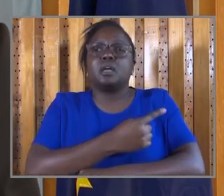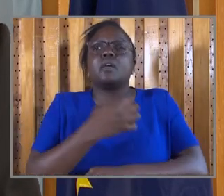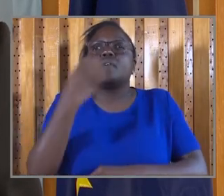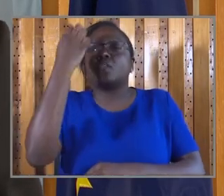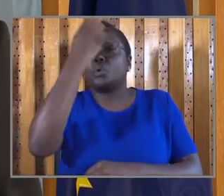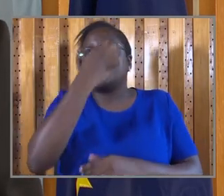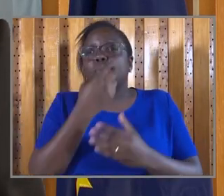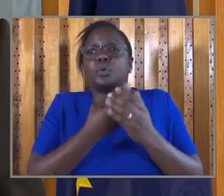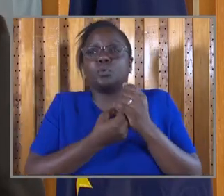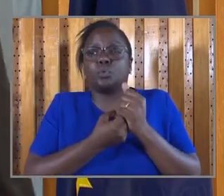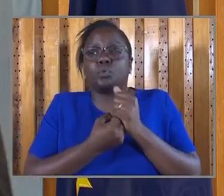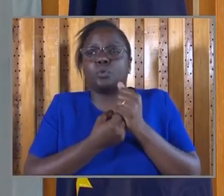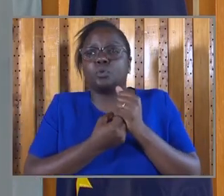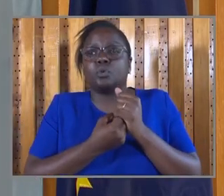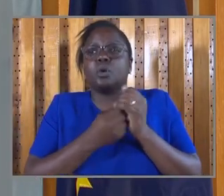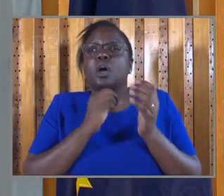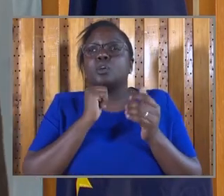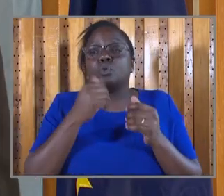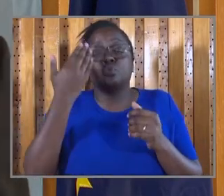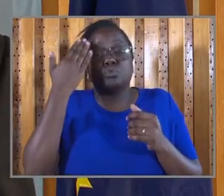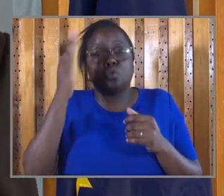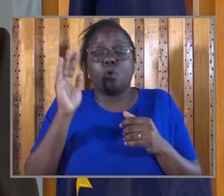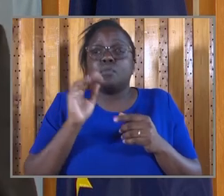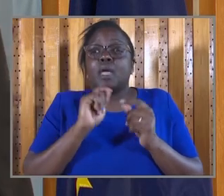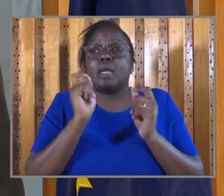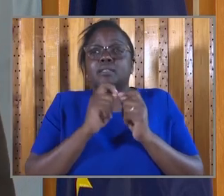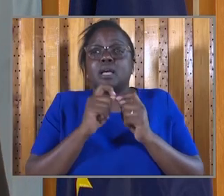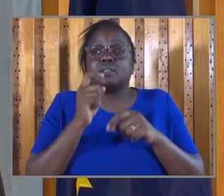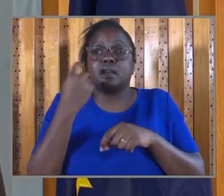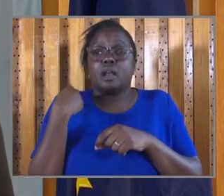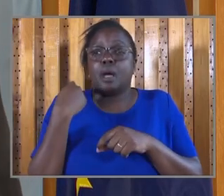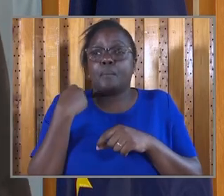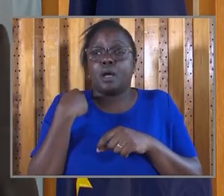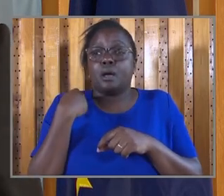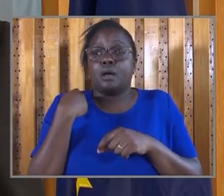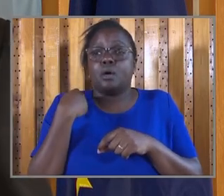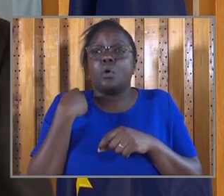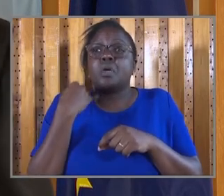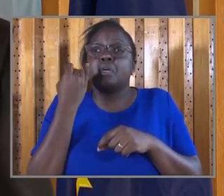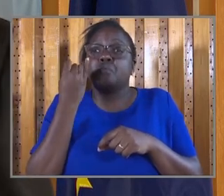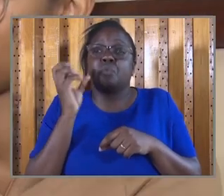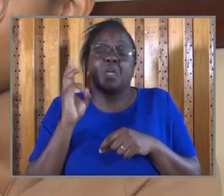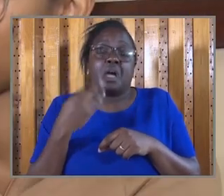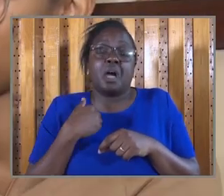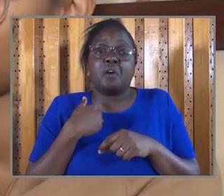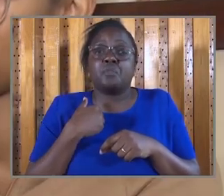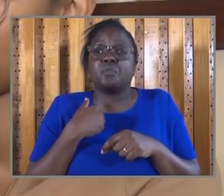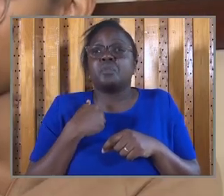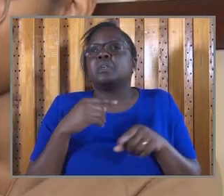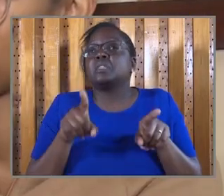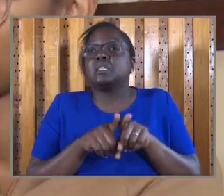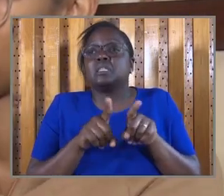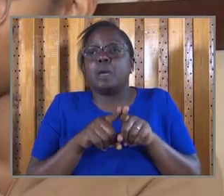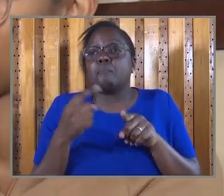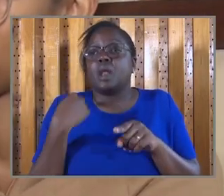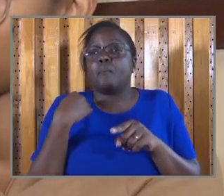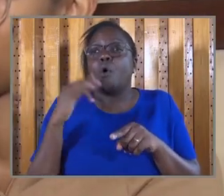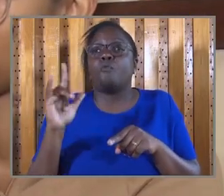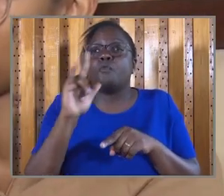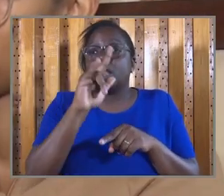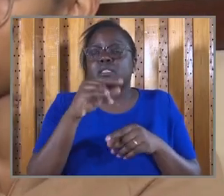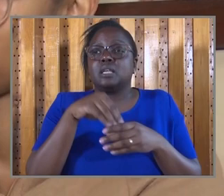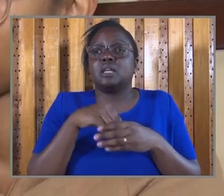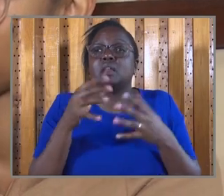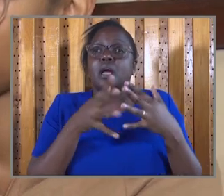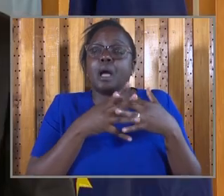Union. And I don't know the exact number, but probably a roughly similar number is true for the United States. And if we would